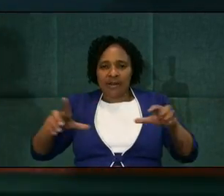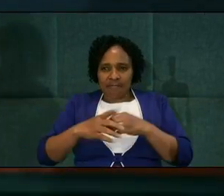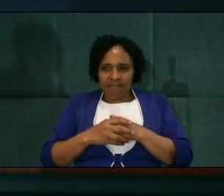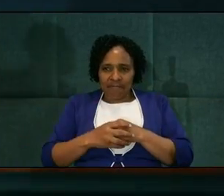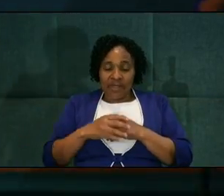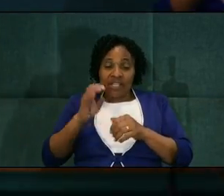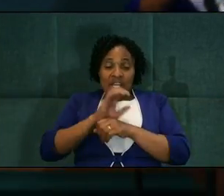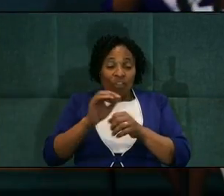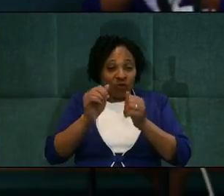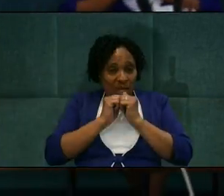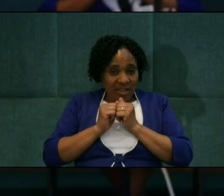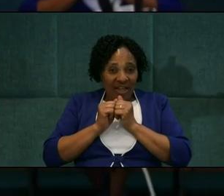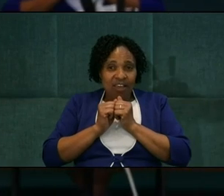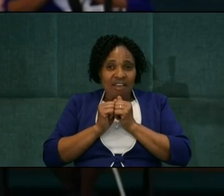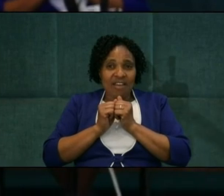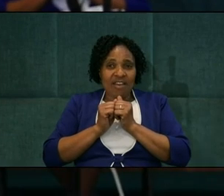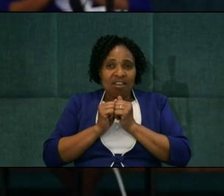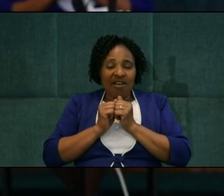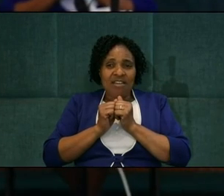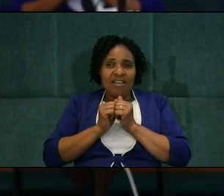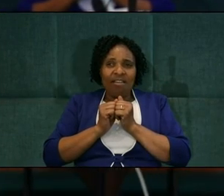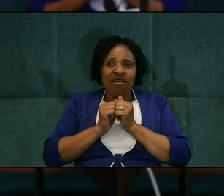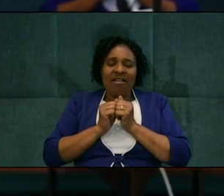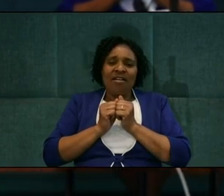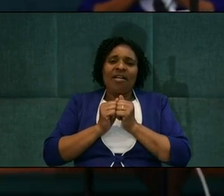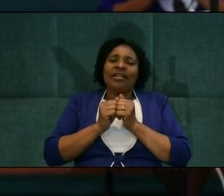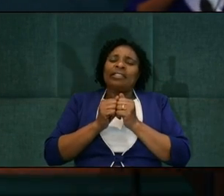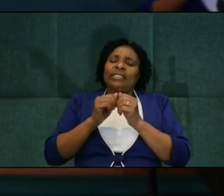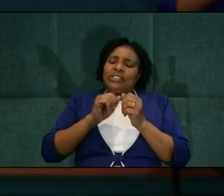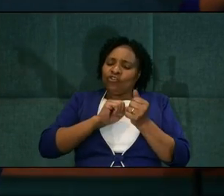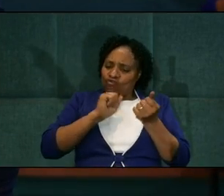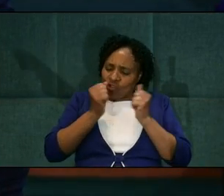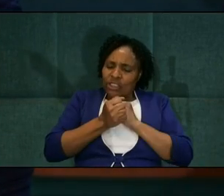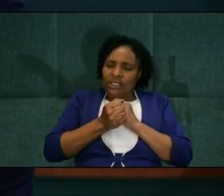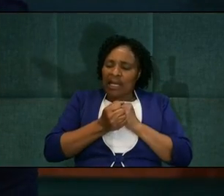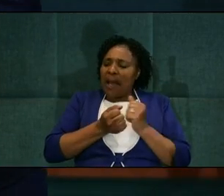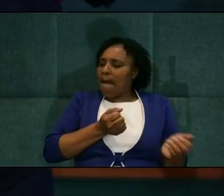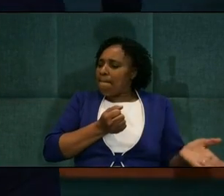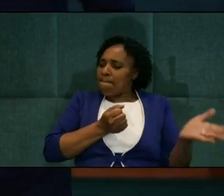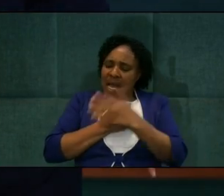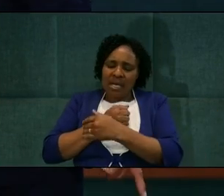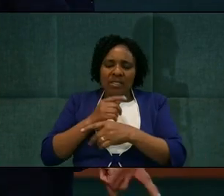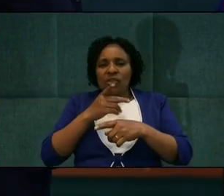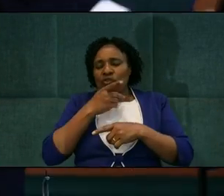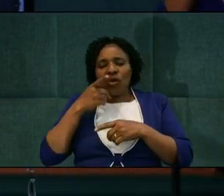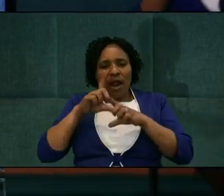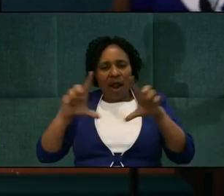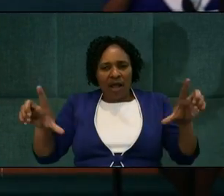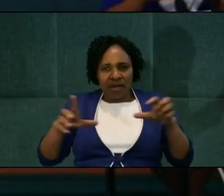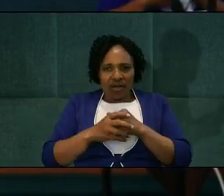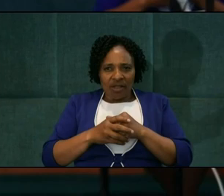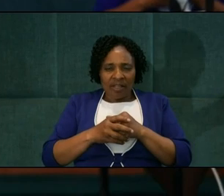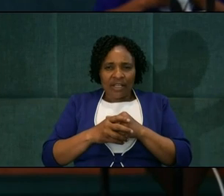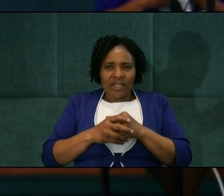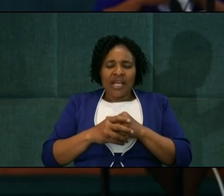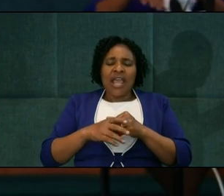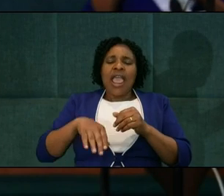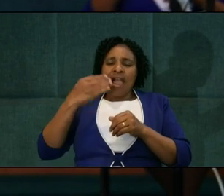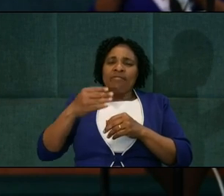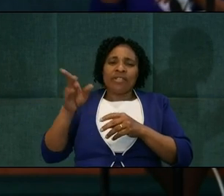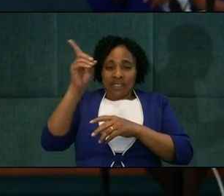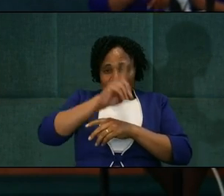the church with me? Yes, turn around the camp. Head back into the wilderness. And for every